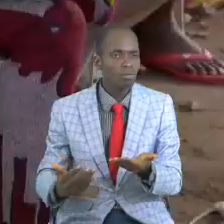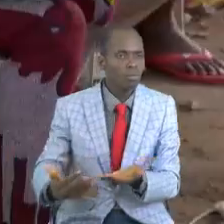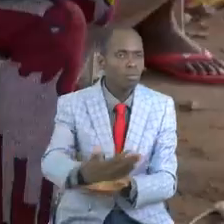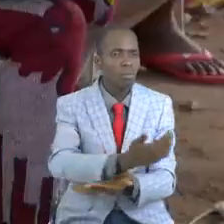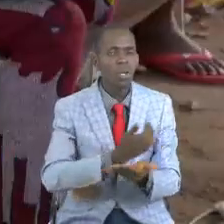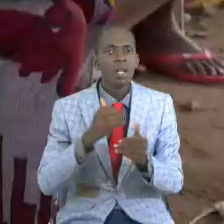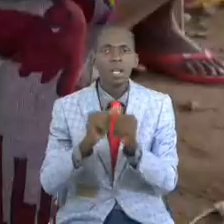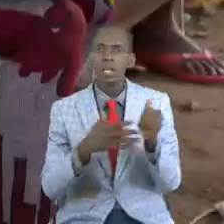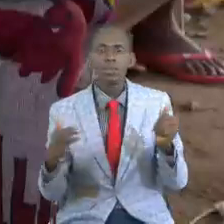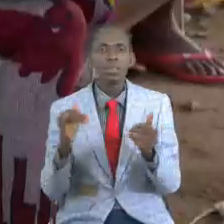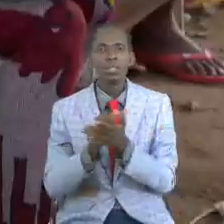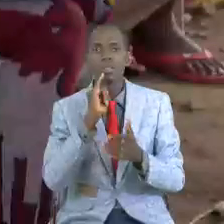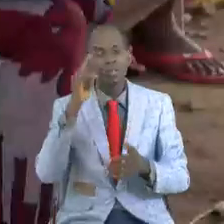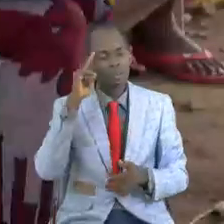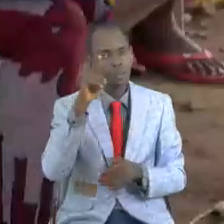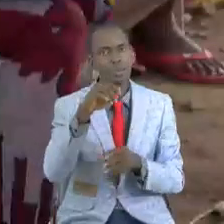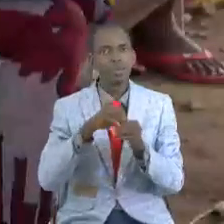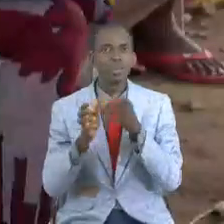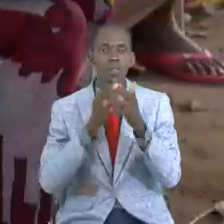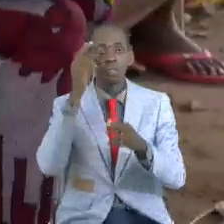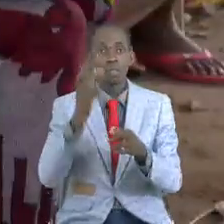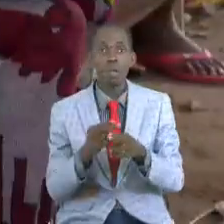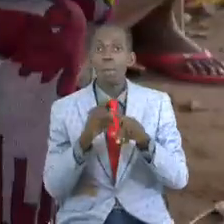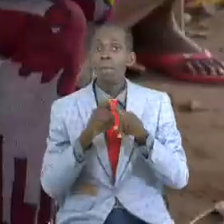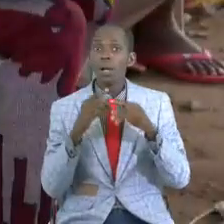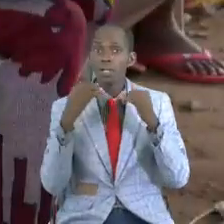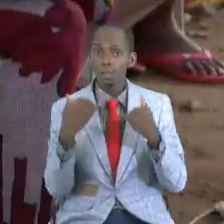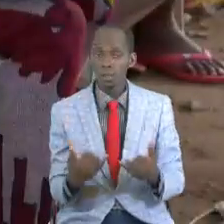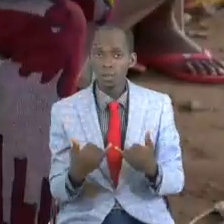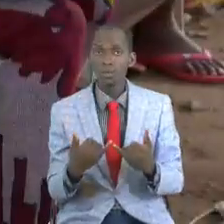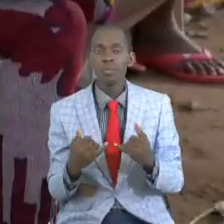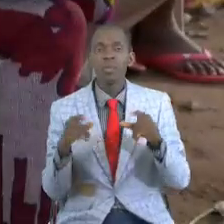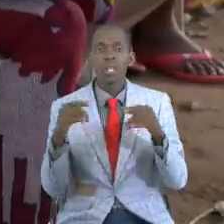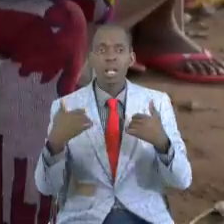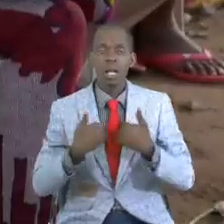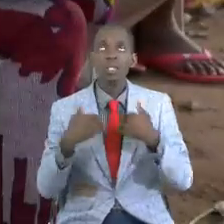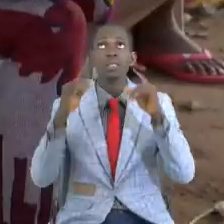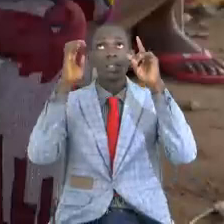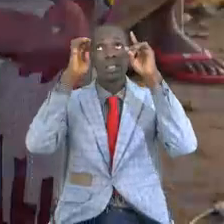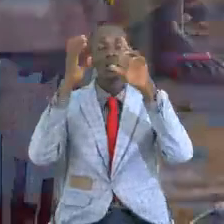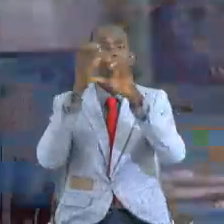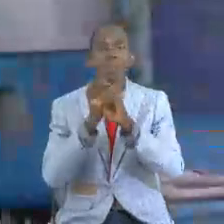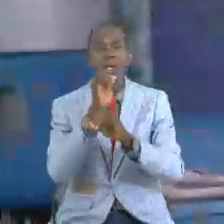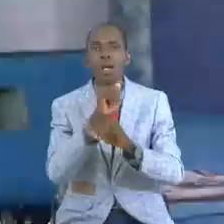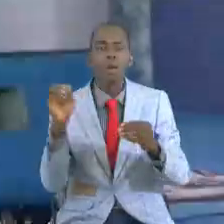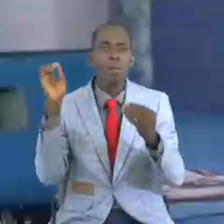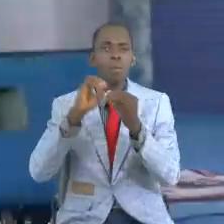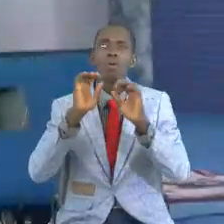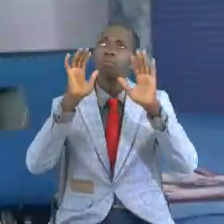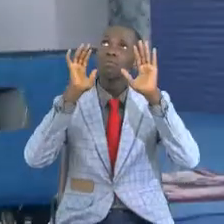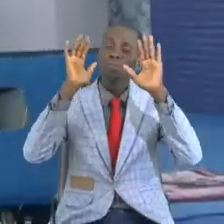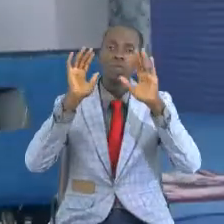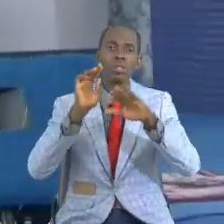everything he obtained for you. But now, as he obtained a more excellent ministry, by